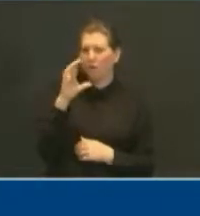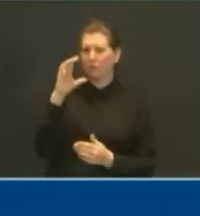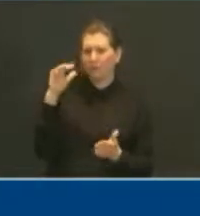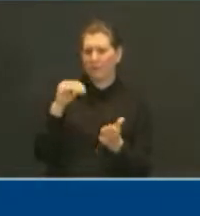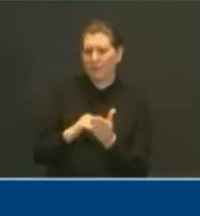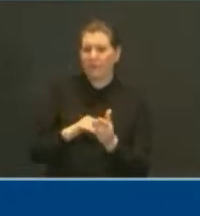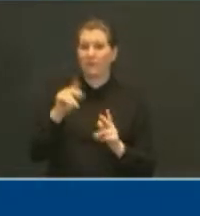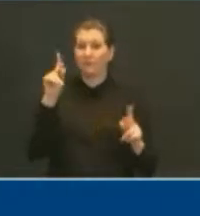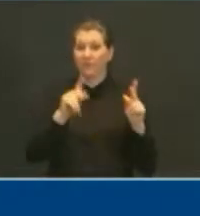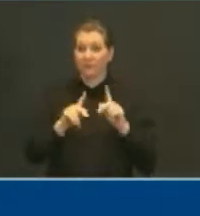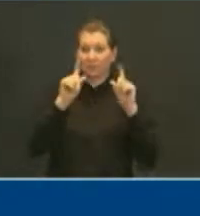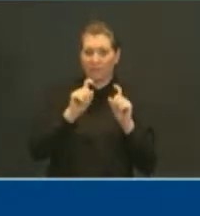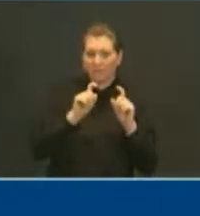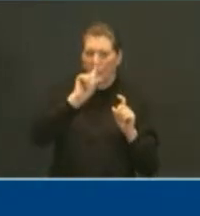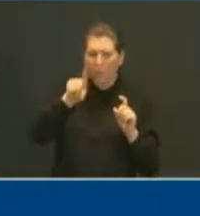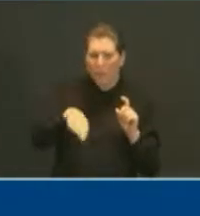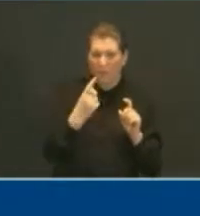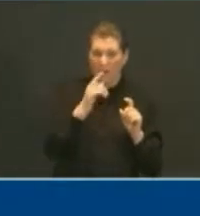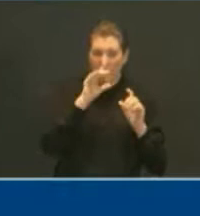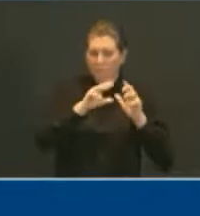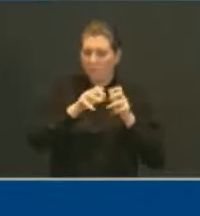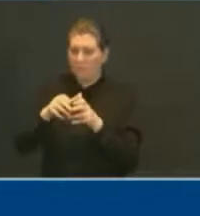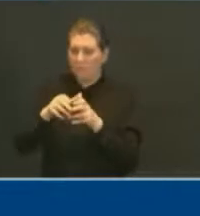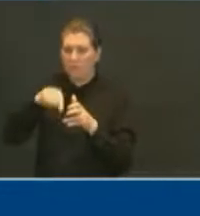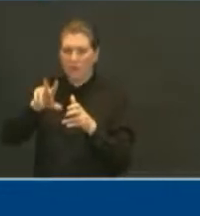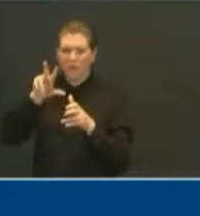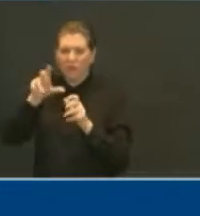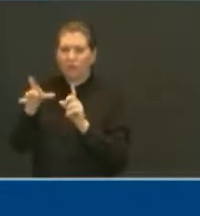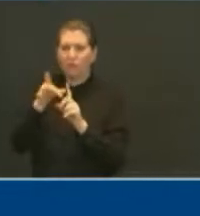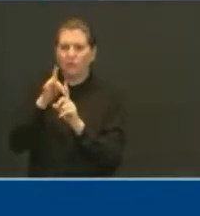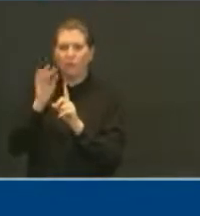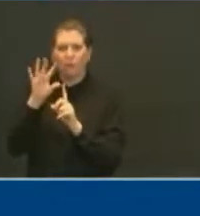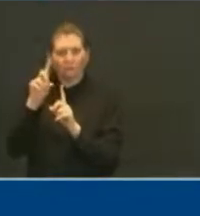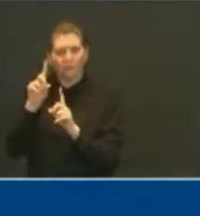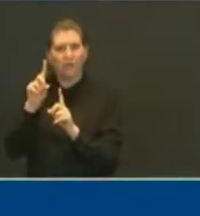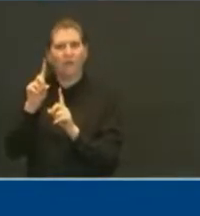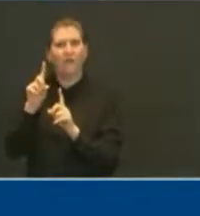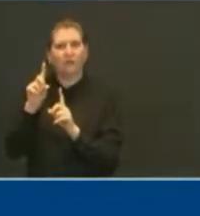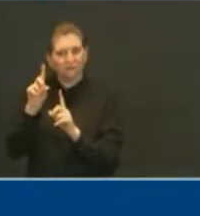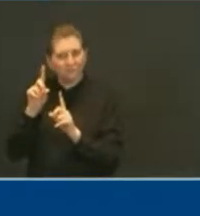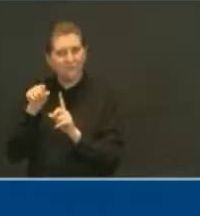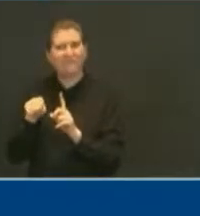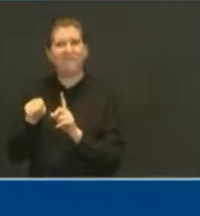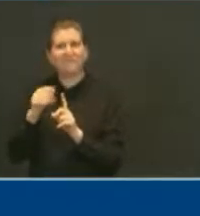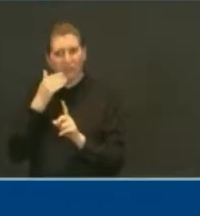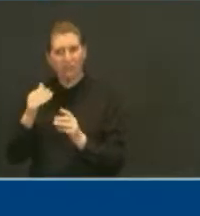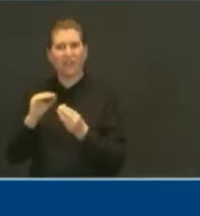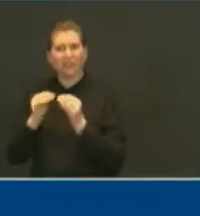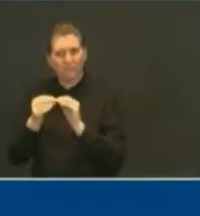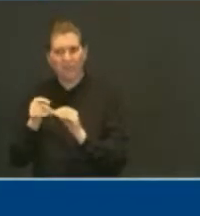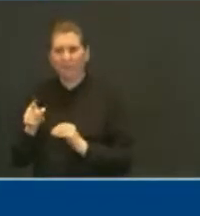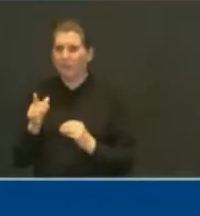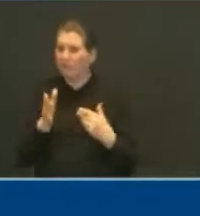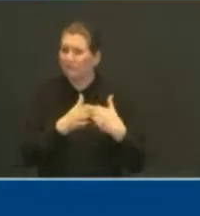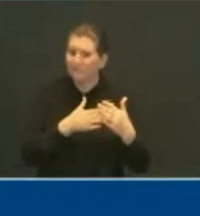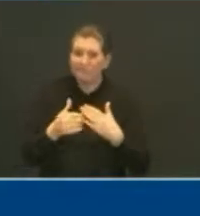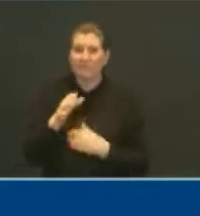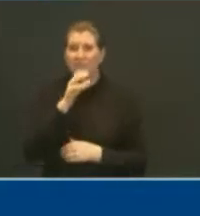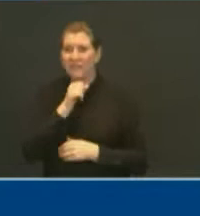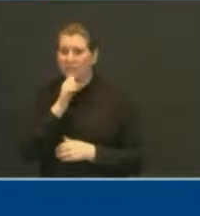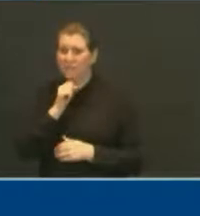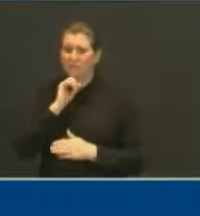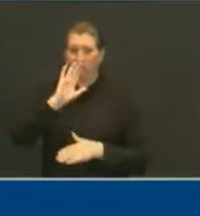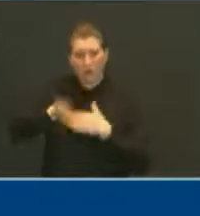week. And we saw a decline in case counts and percent positivity for all age groups during this